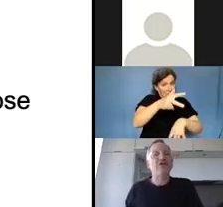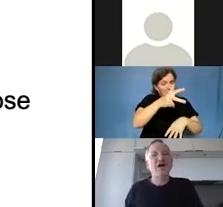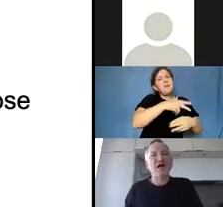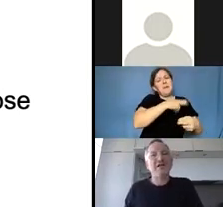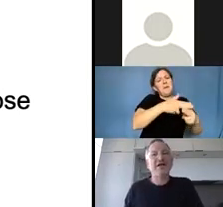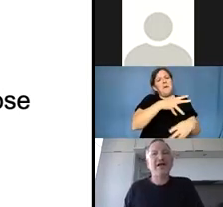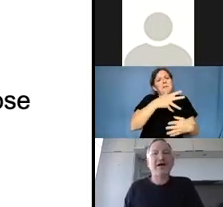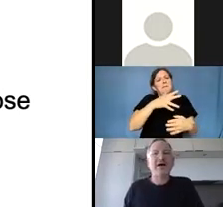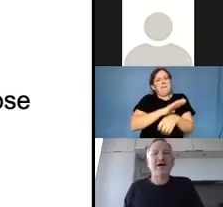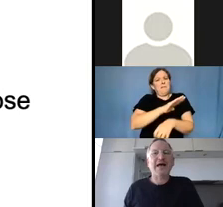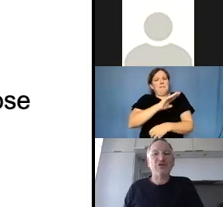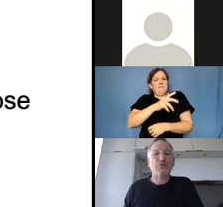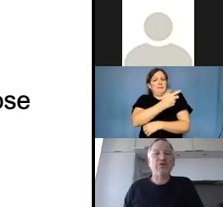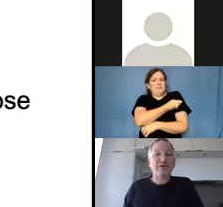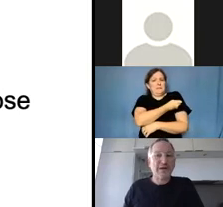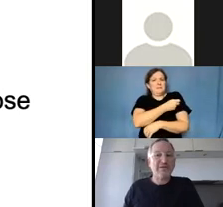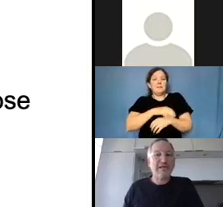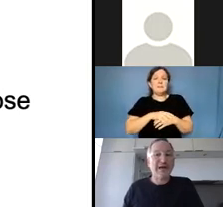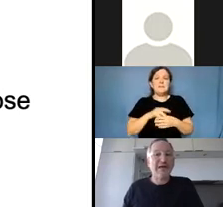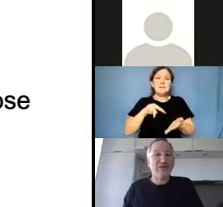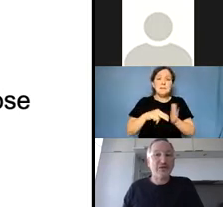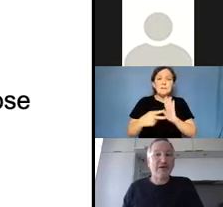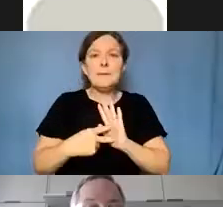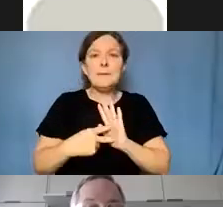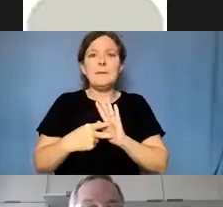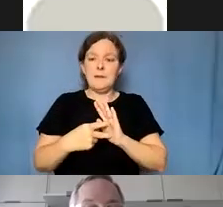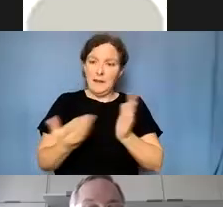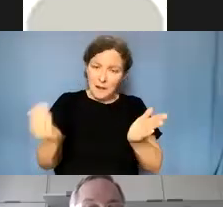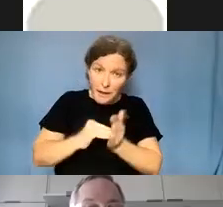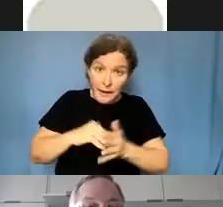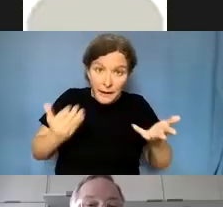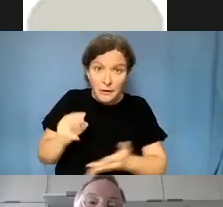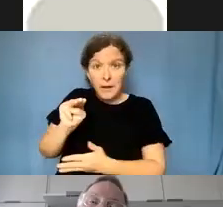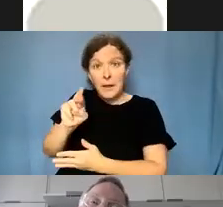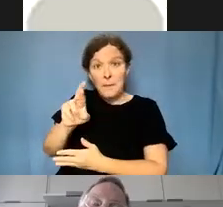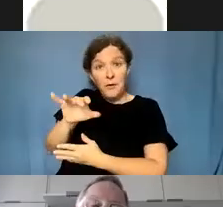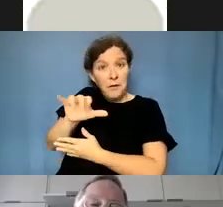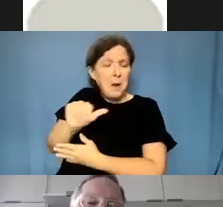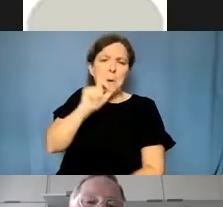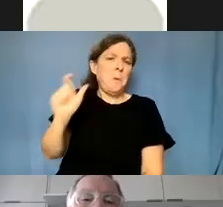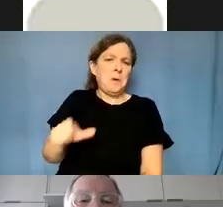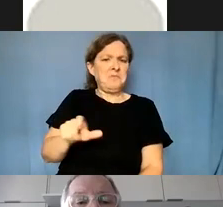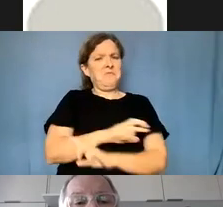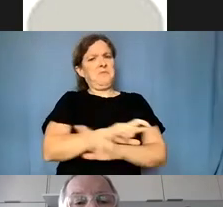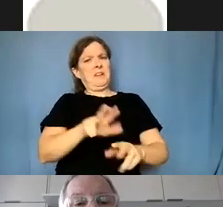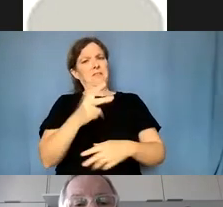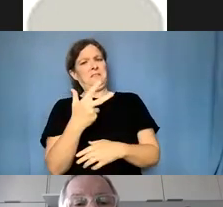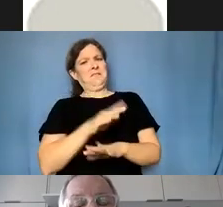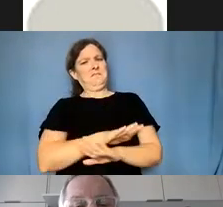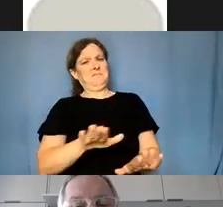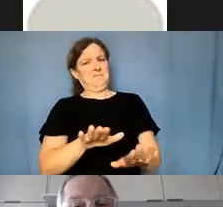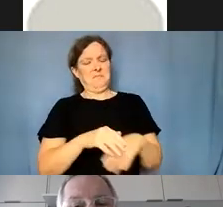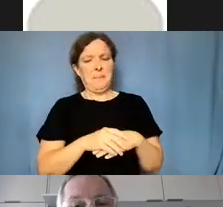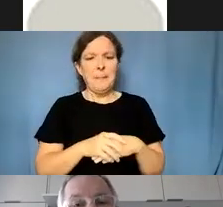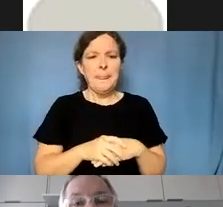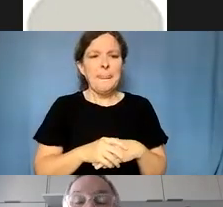They are not eligible or expected to get a dose of mRNA vaccine. And then, of course, you're not